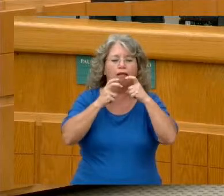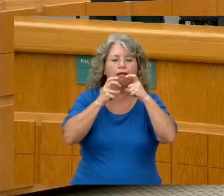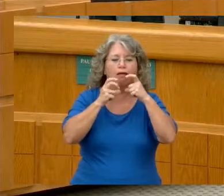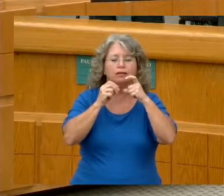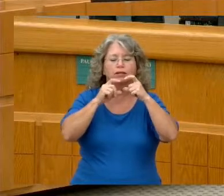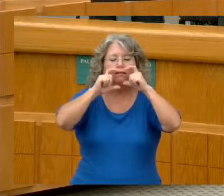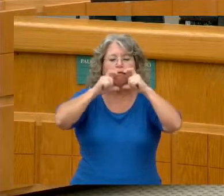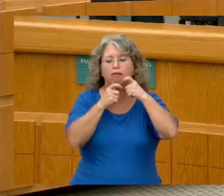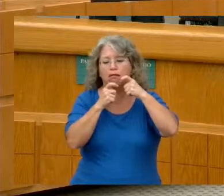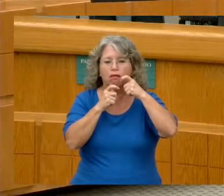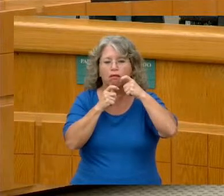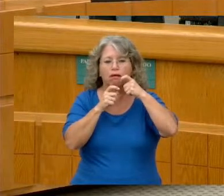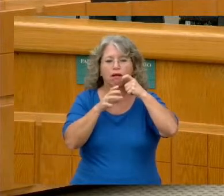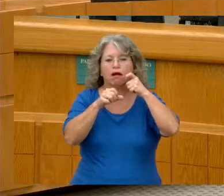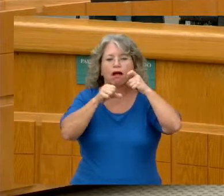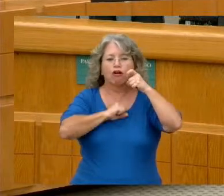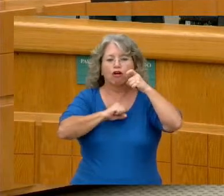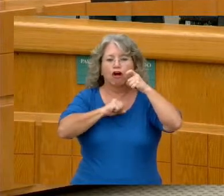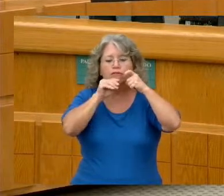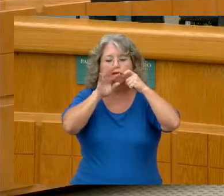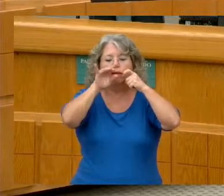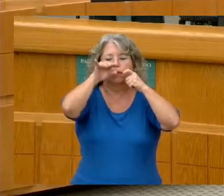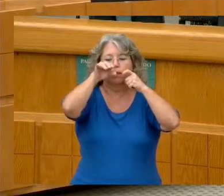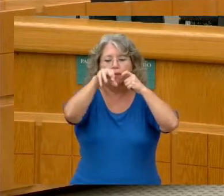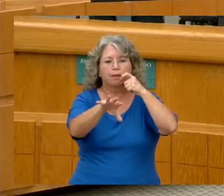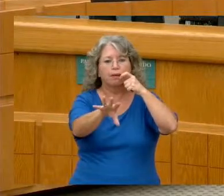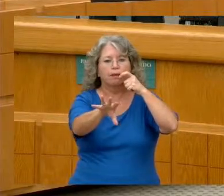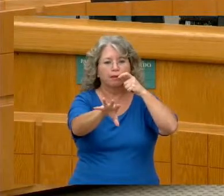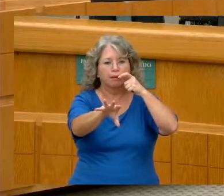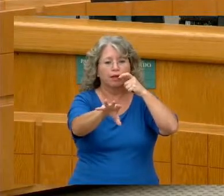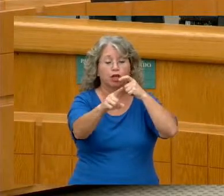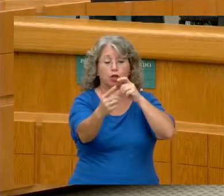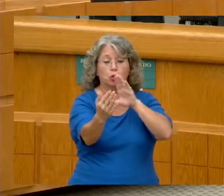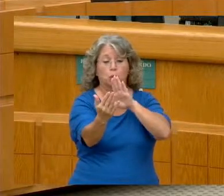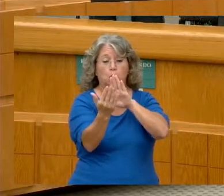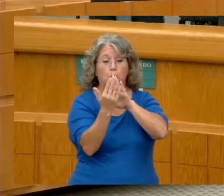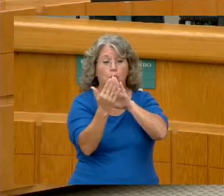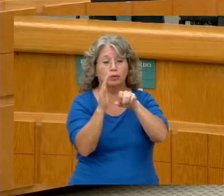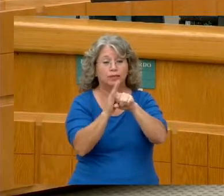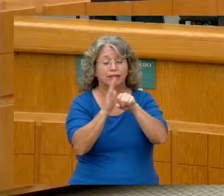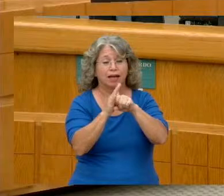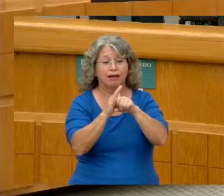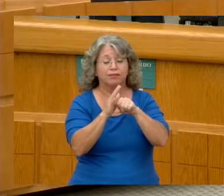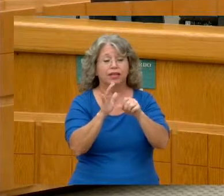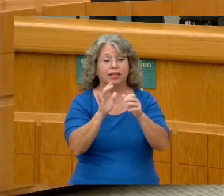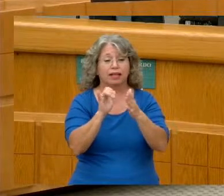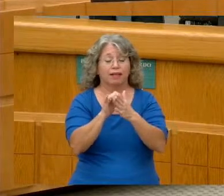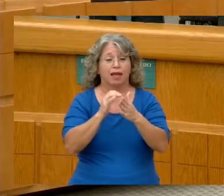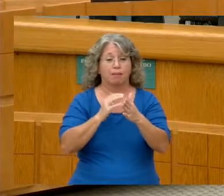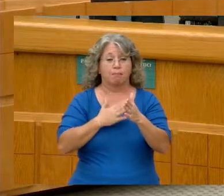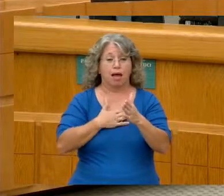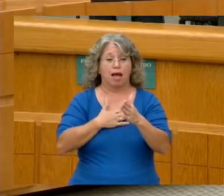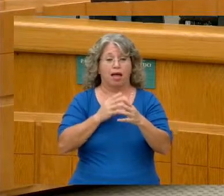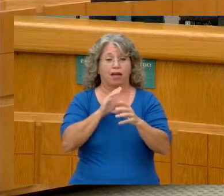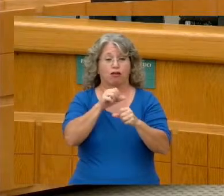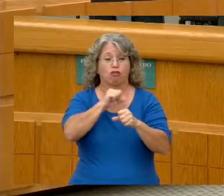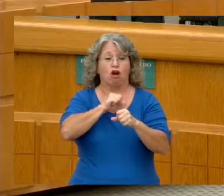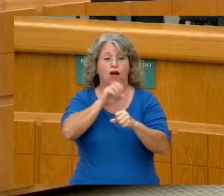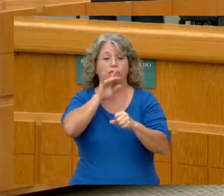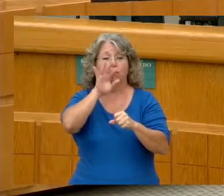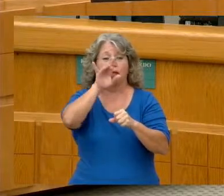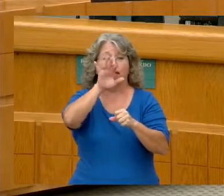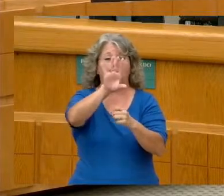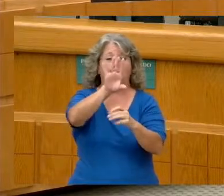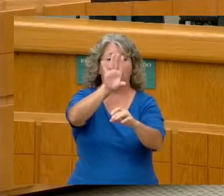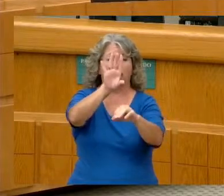airborne particles are coming out, and you're close enough to me to actually get some of those particles on your eyes, nose, and mouth. And so now you get